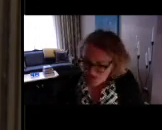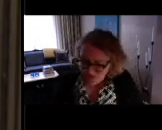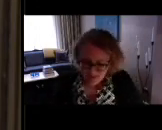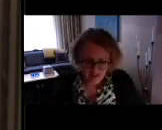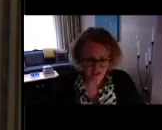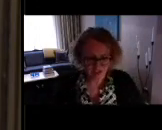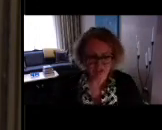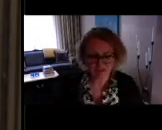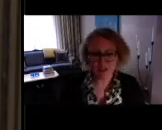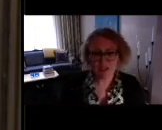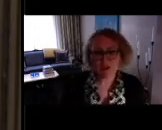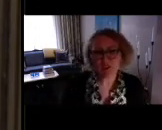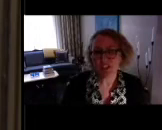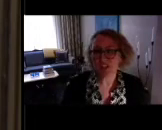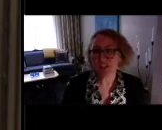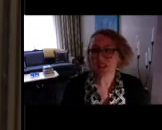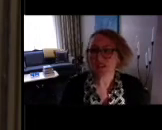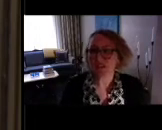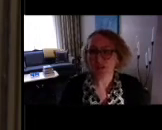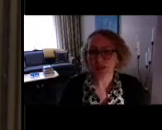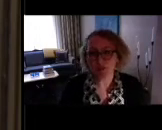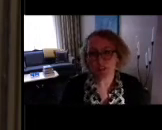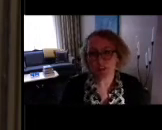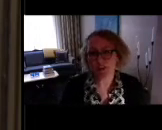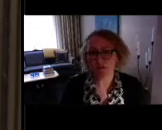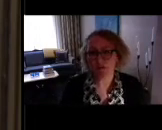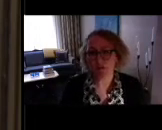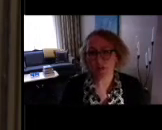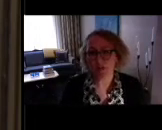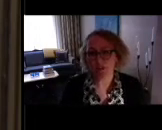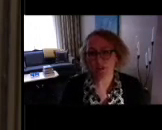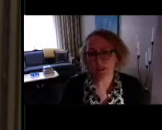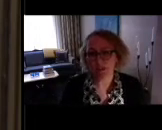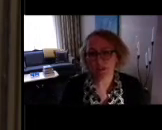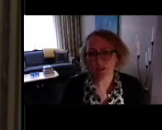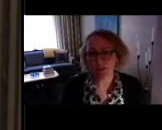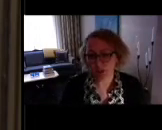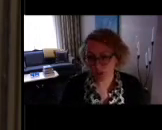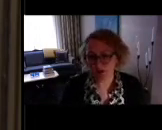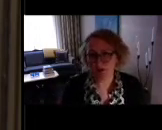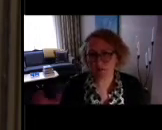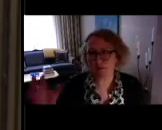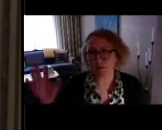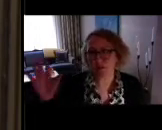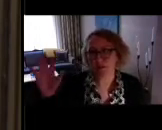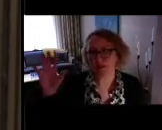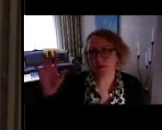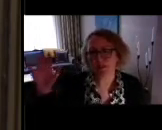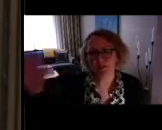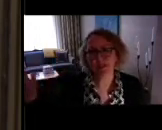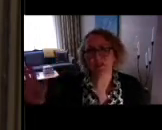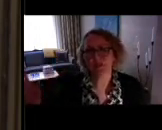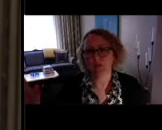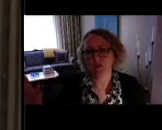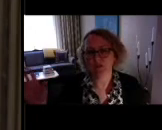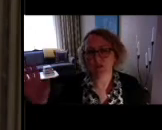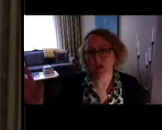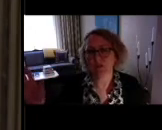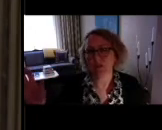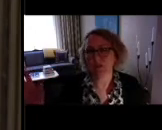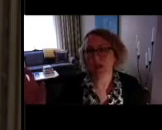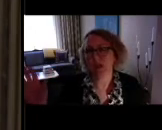of those connections. But Jenna has pointed out the ways that we argued in our book, the spectacle